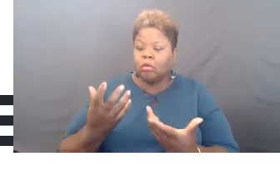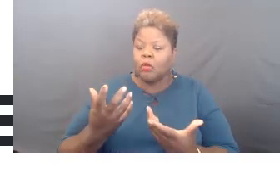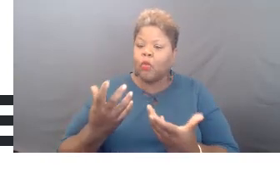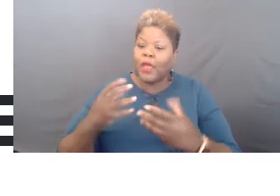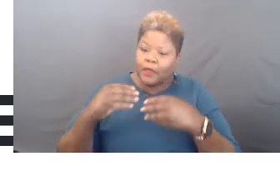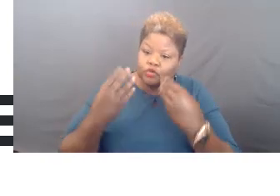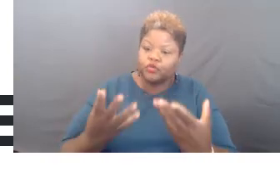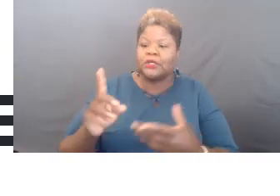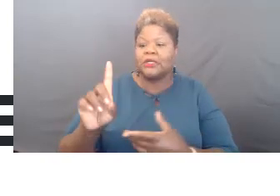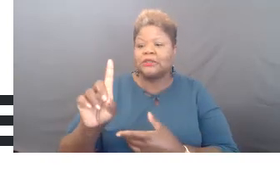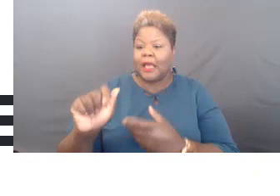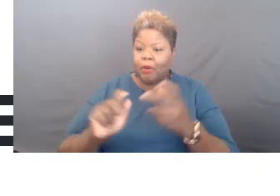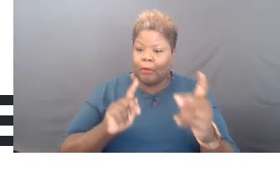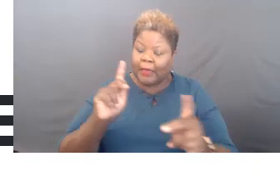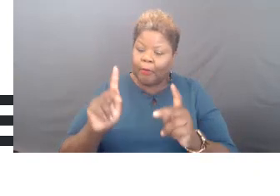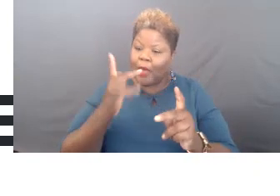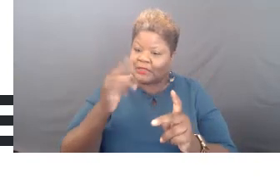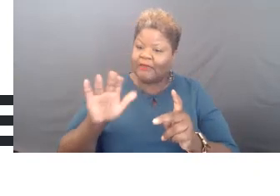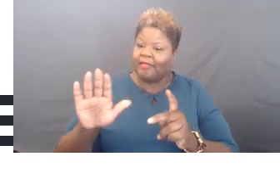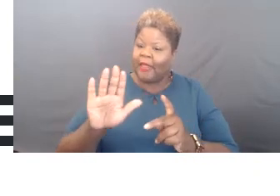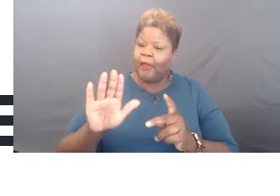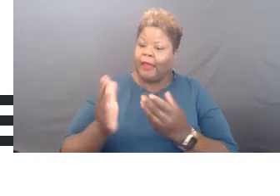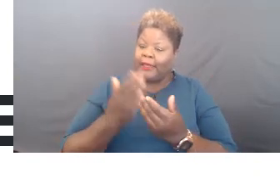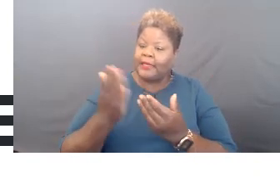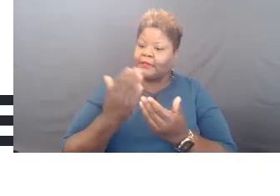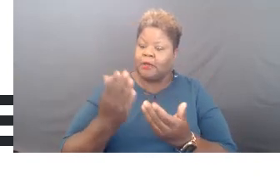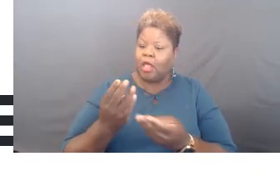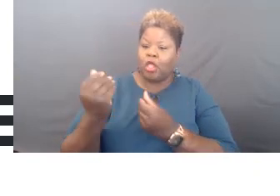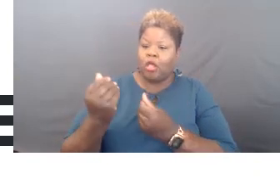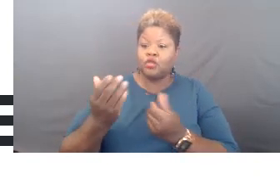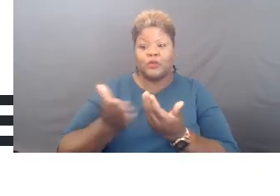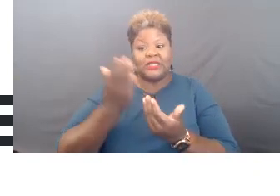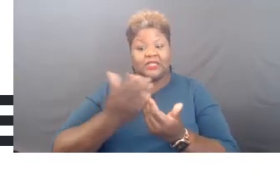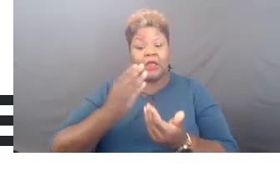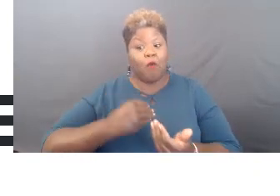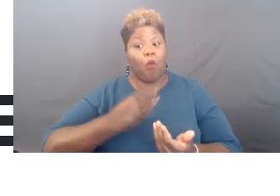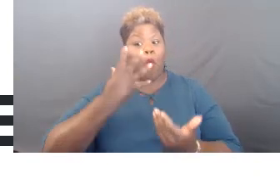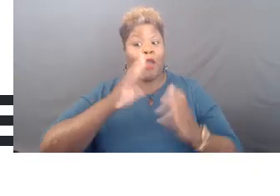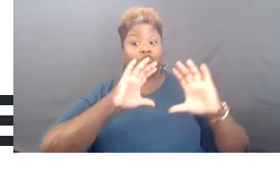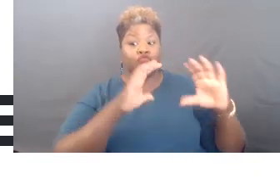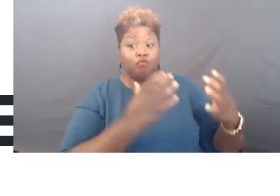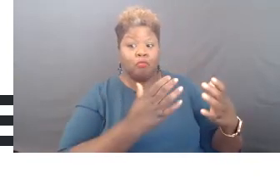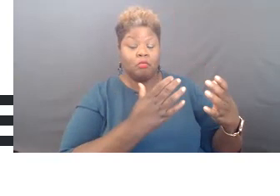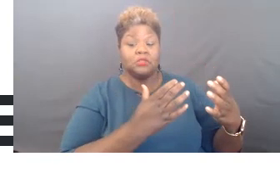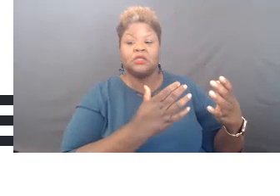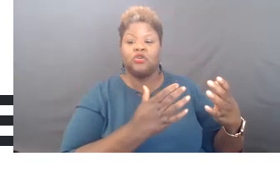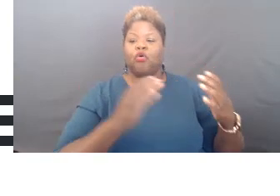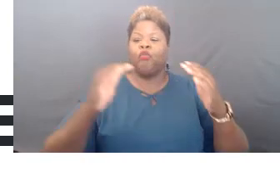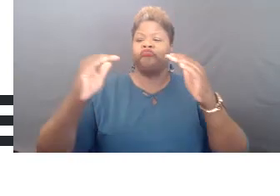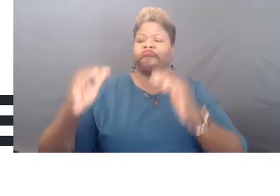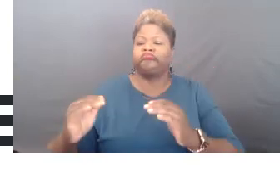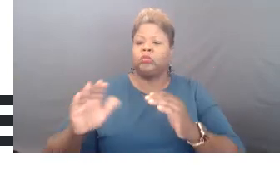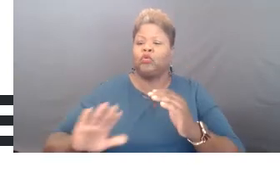like they are disposable. So it makes it easier for white supremacy to marginalize those groups and to make